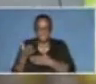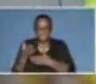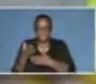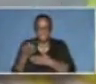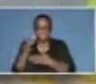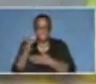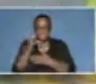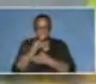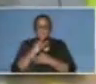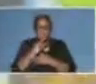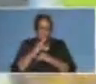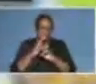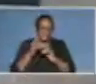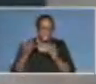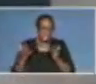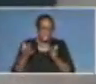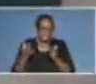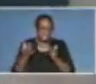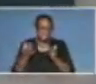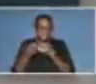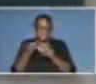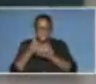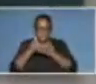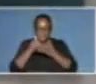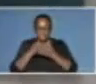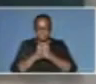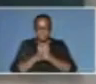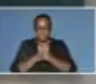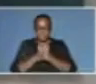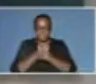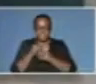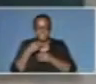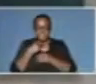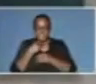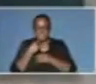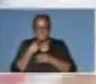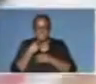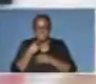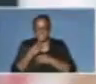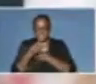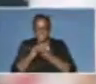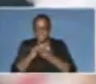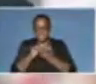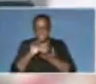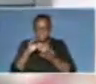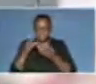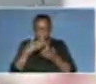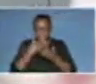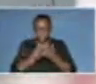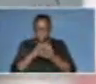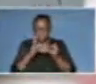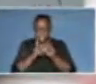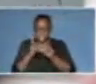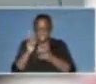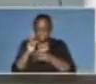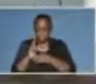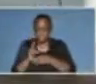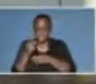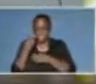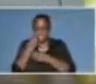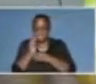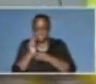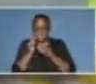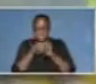essential resources to the country's affected regions. Officials feel the port's strategic location and well-developed infrastructure make